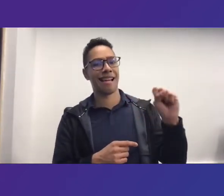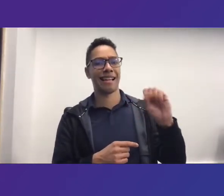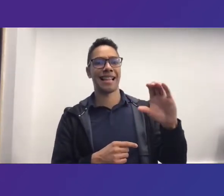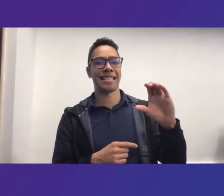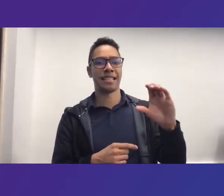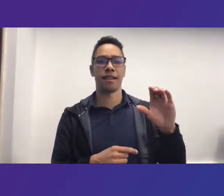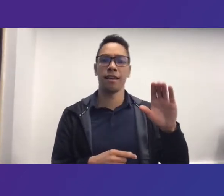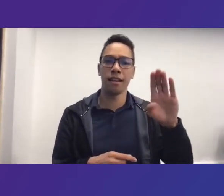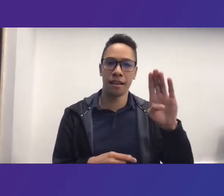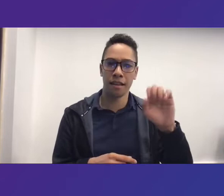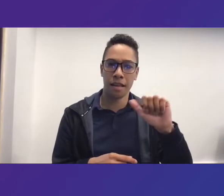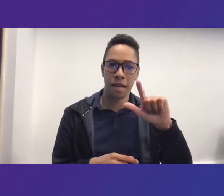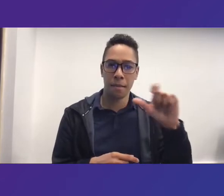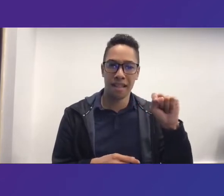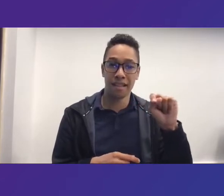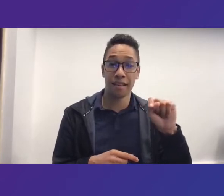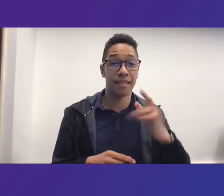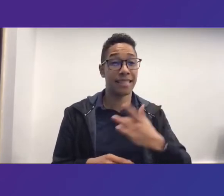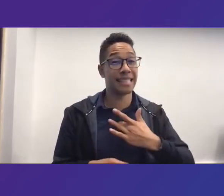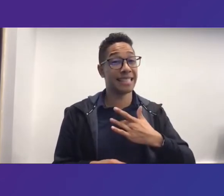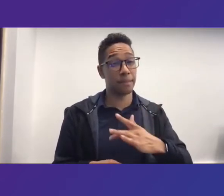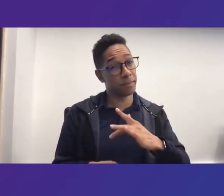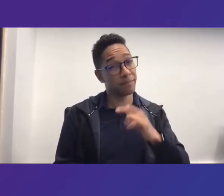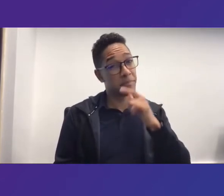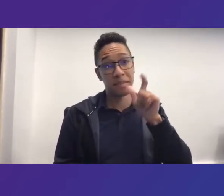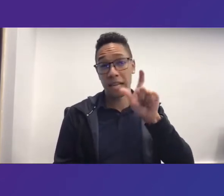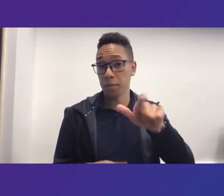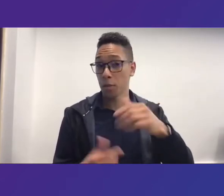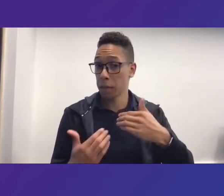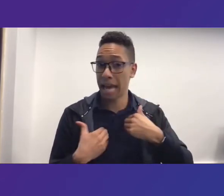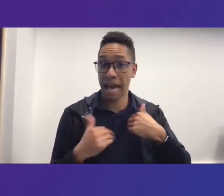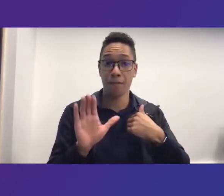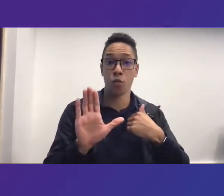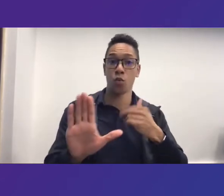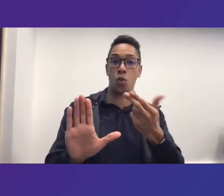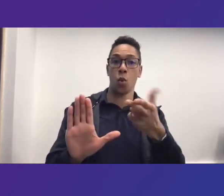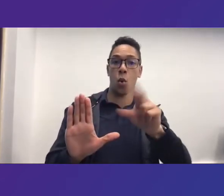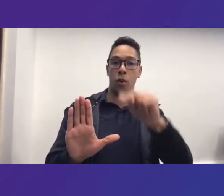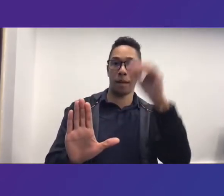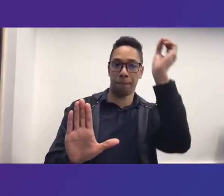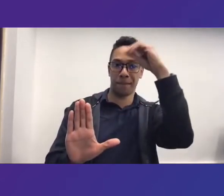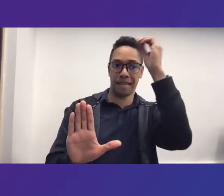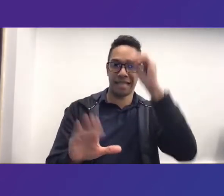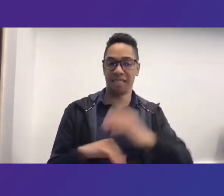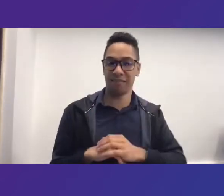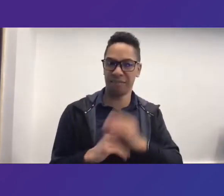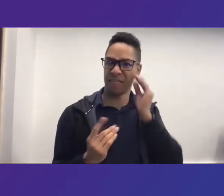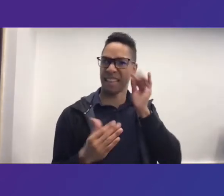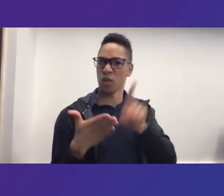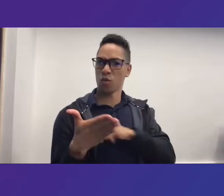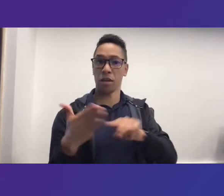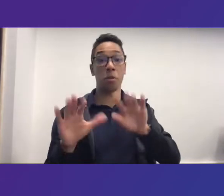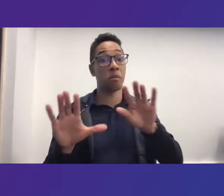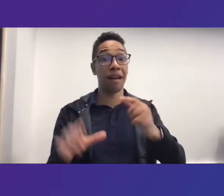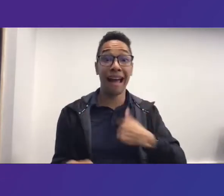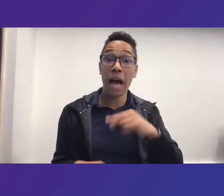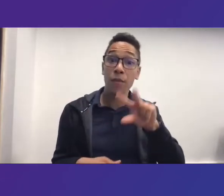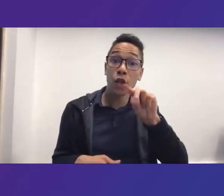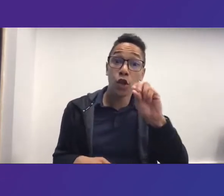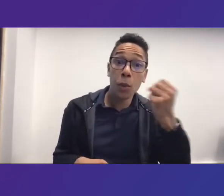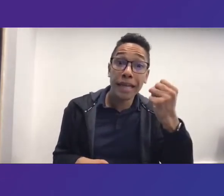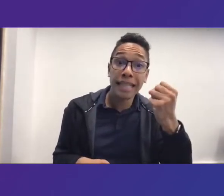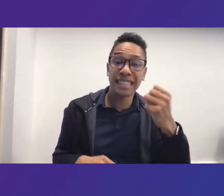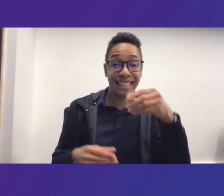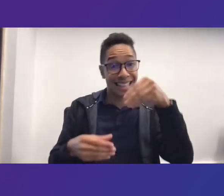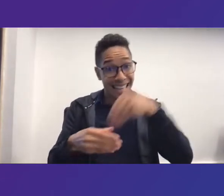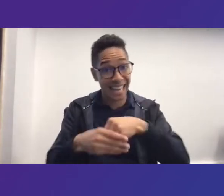an opinion, to think critically. And so I was in my 30s and I'm in a musical, and I felt that I